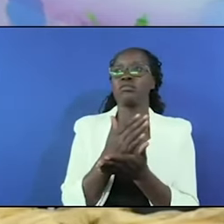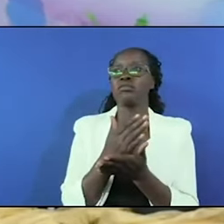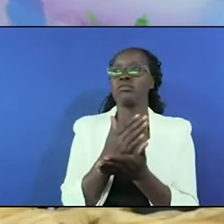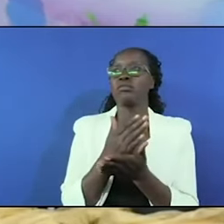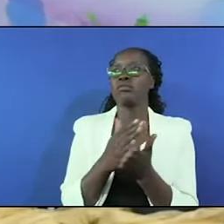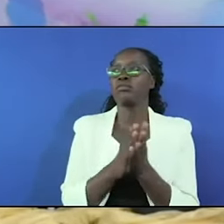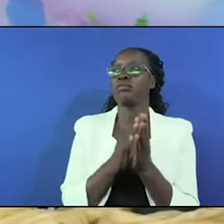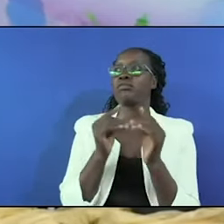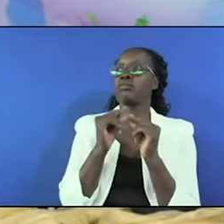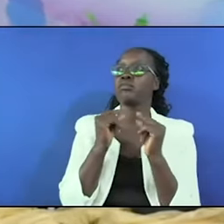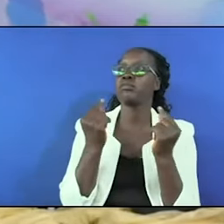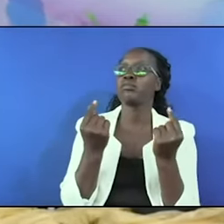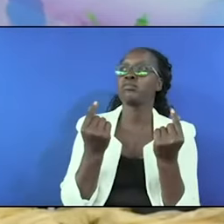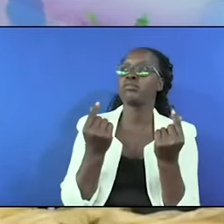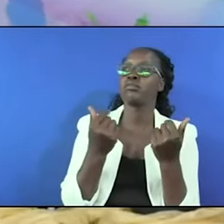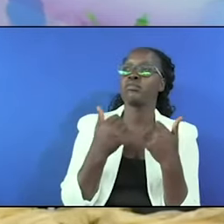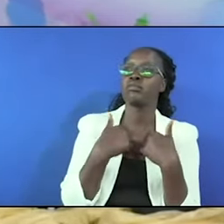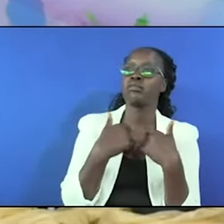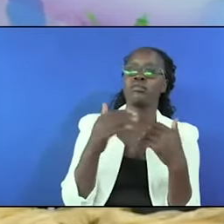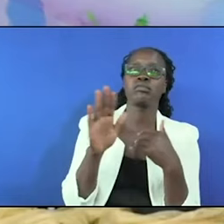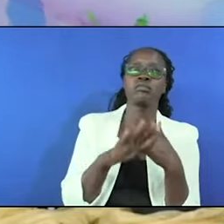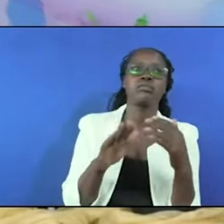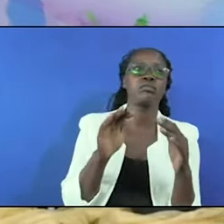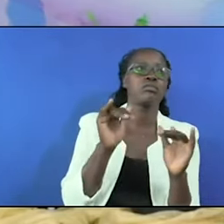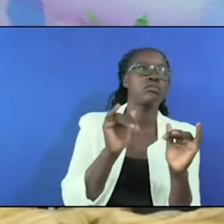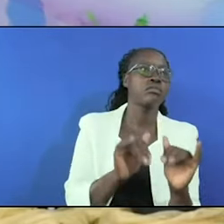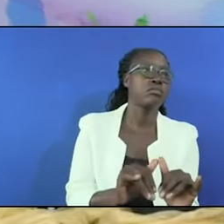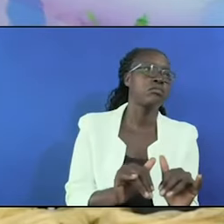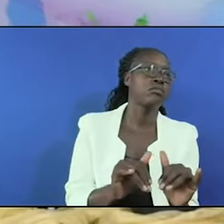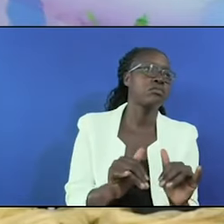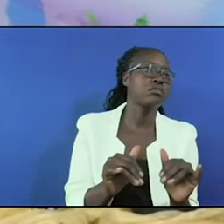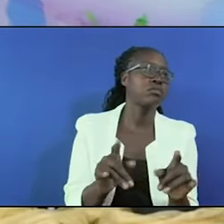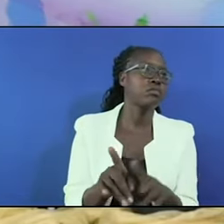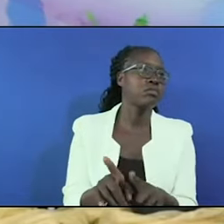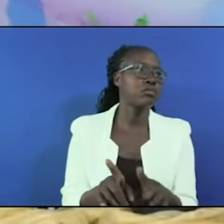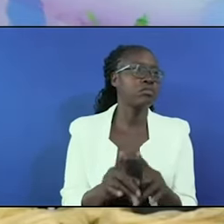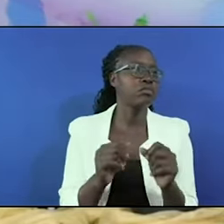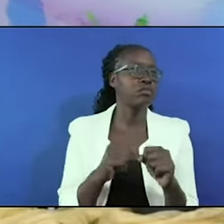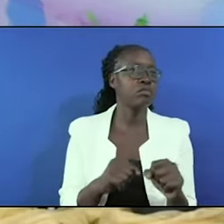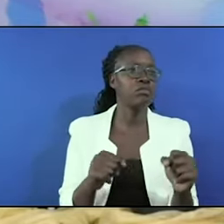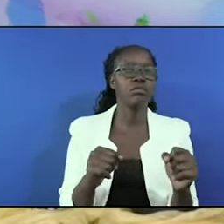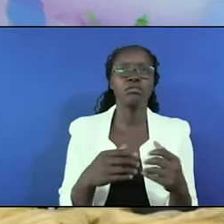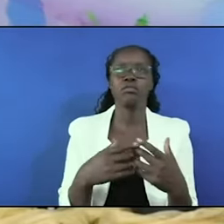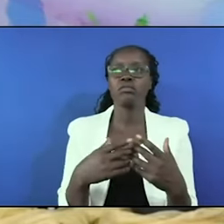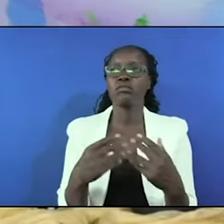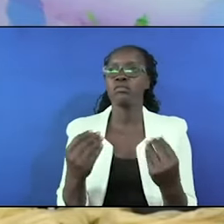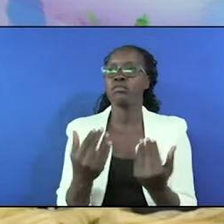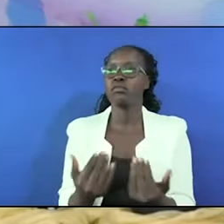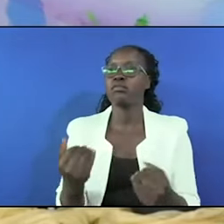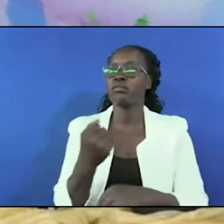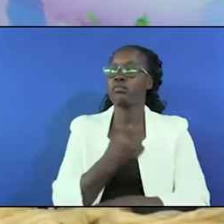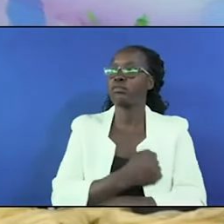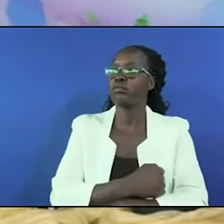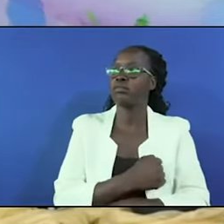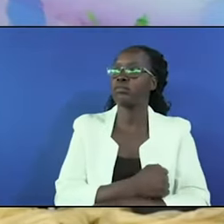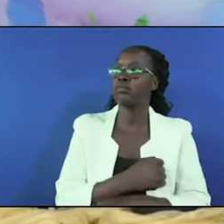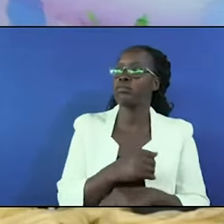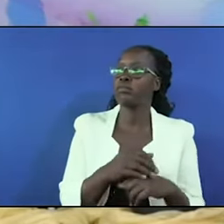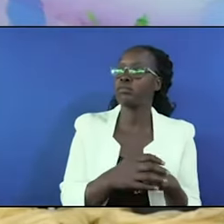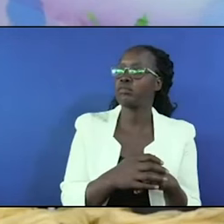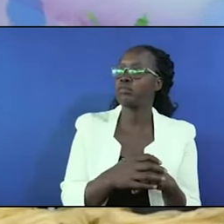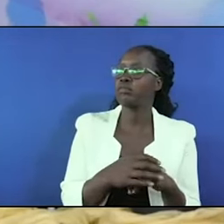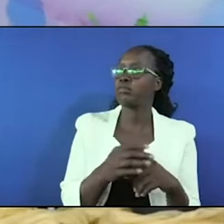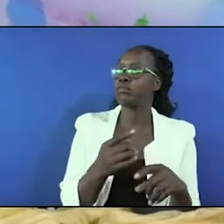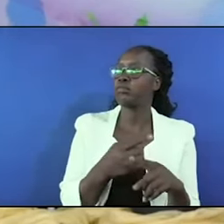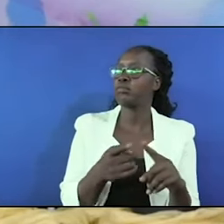pastor have a place to stay and also be able to take his children to school. But